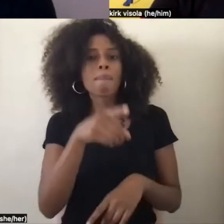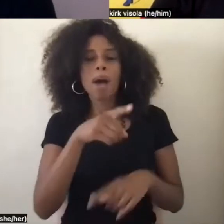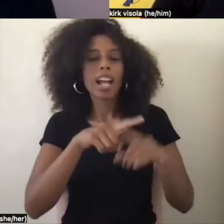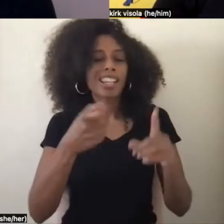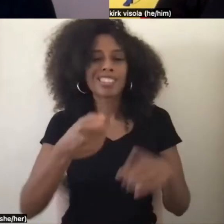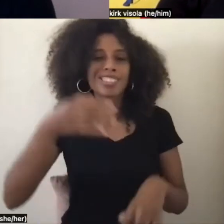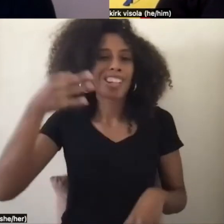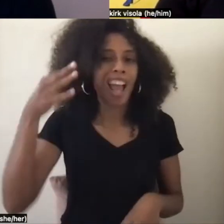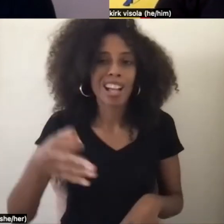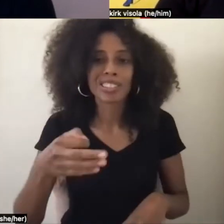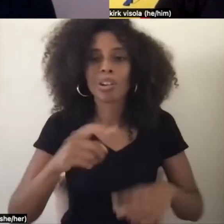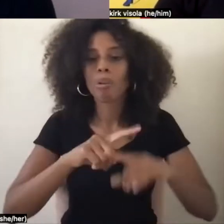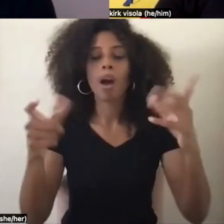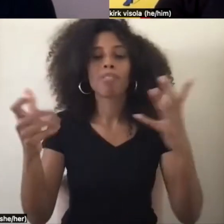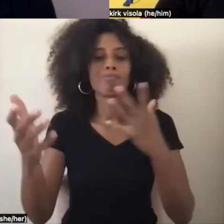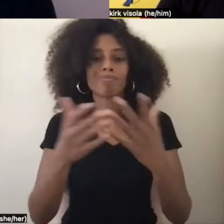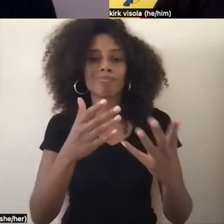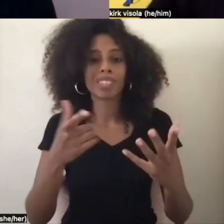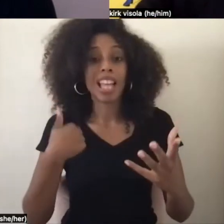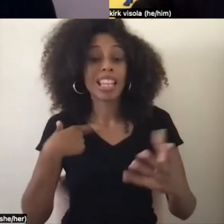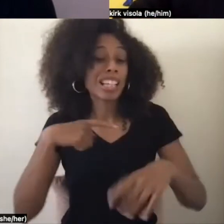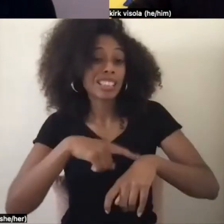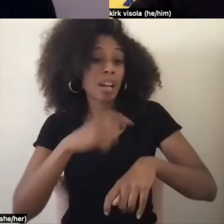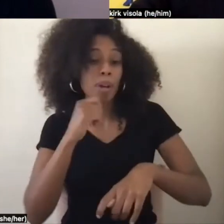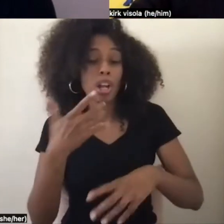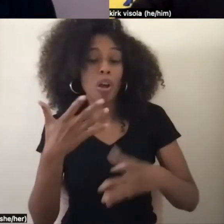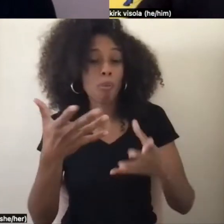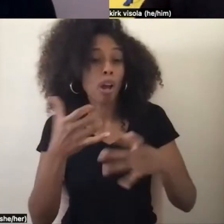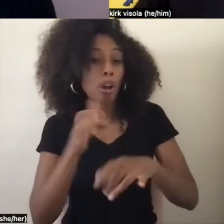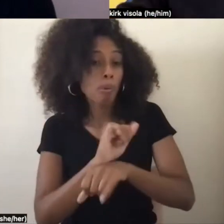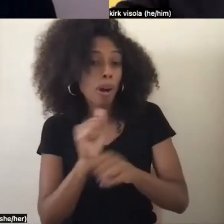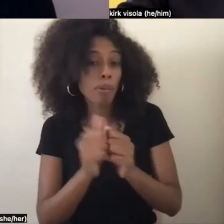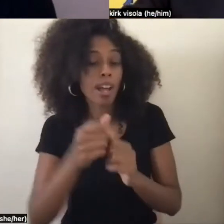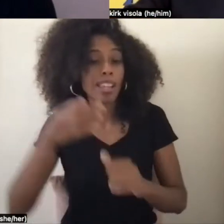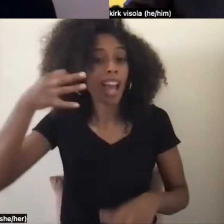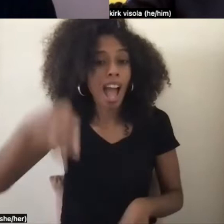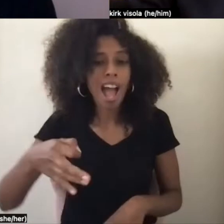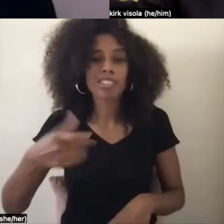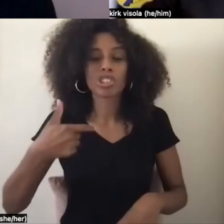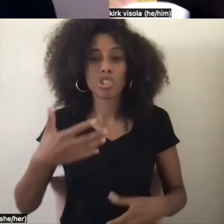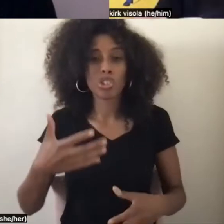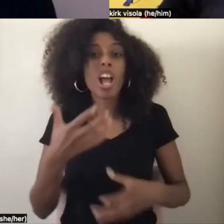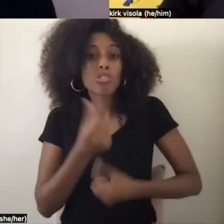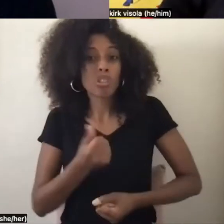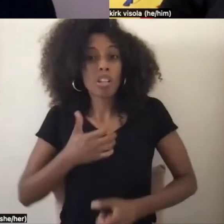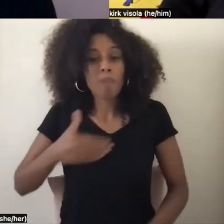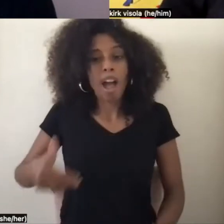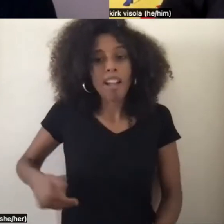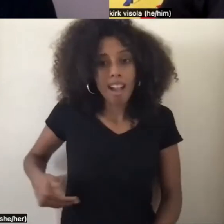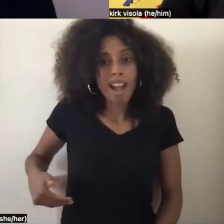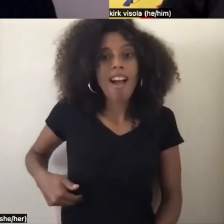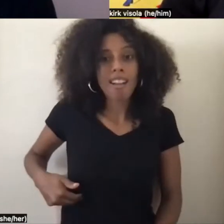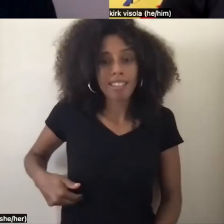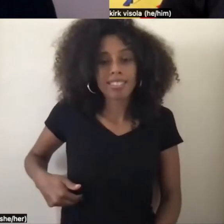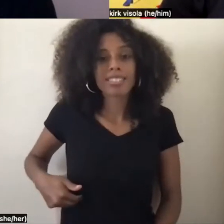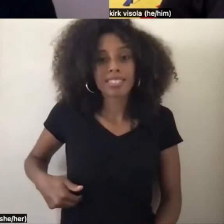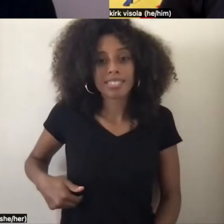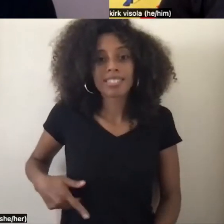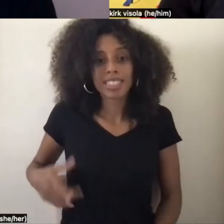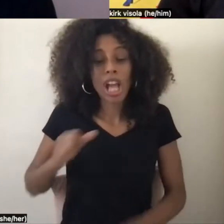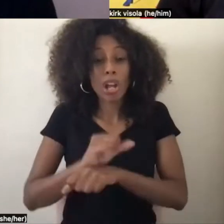where I don't want to work with assholes. And I trust my gut. And I should have. And I did then, and it paid off because I didn't want to work for that guy.